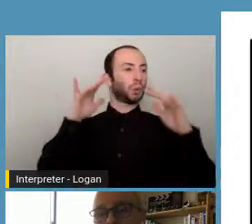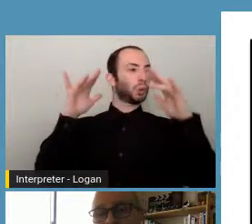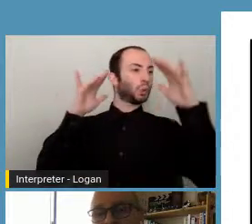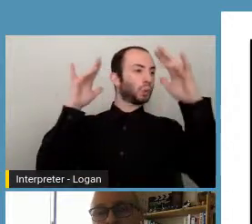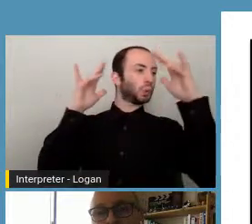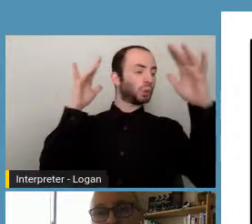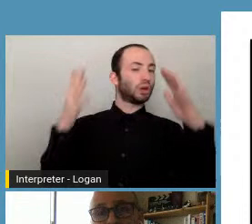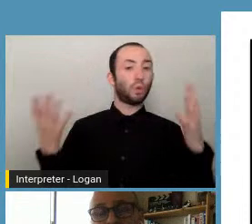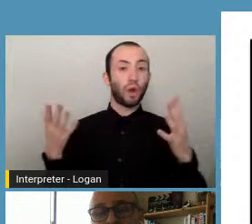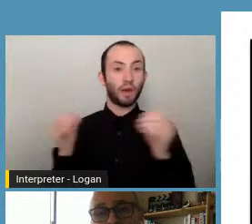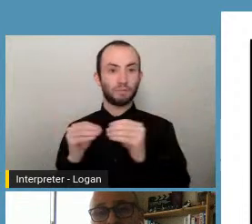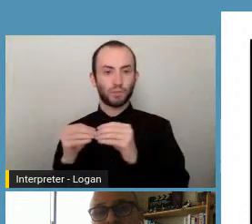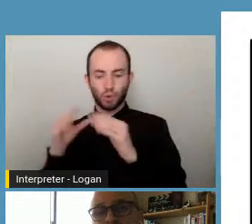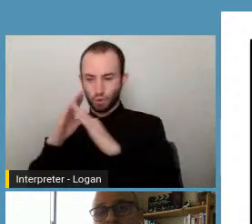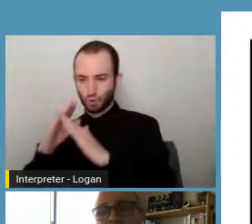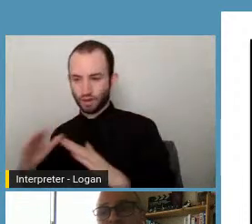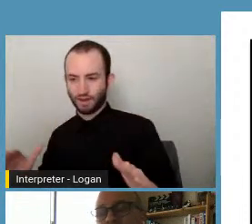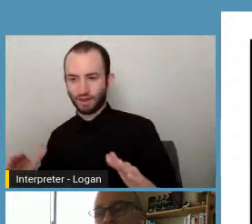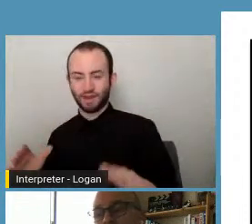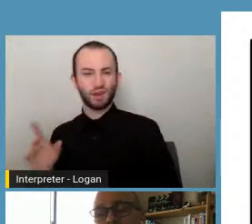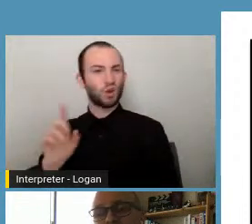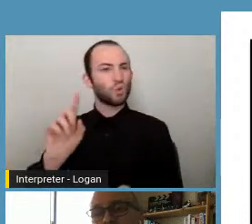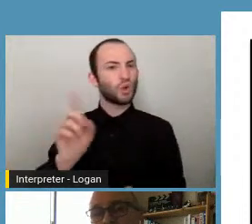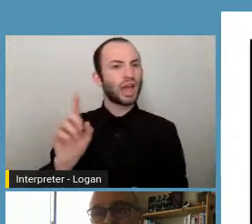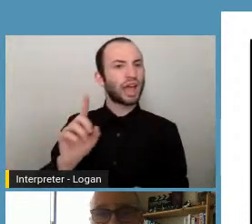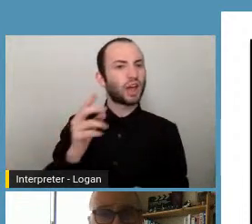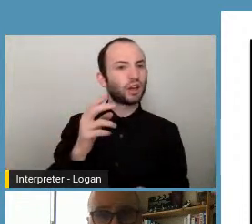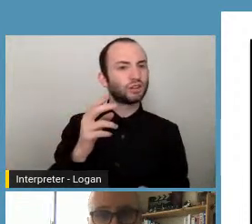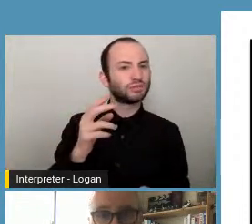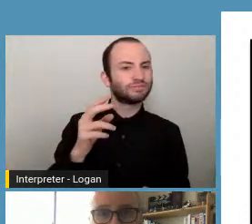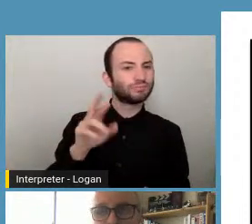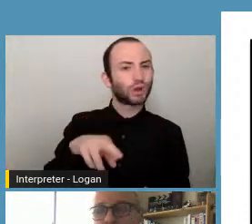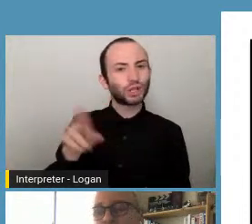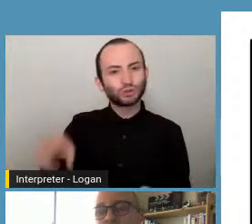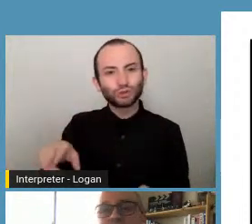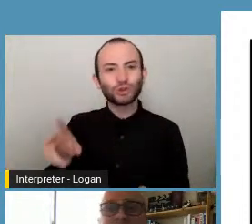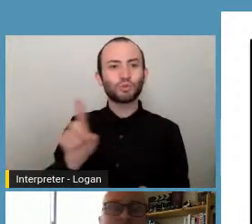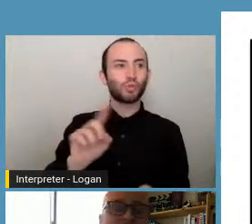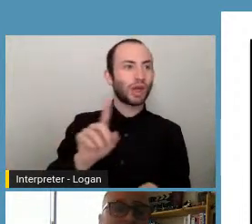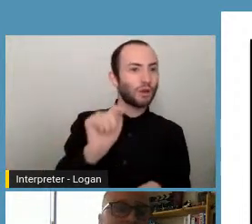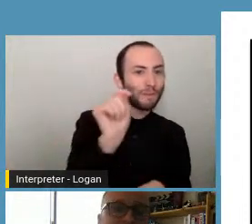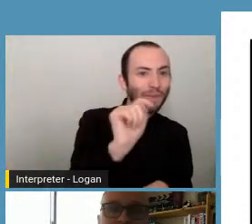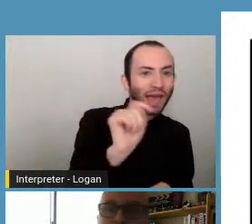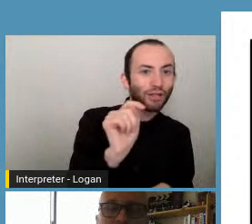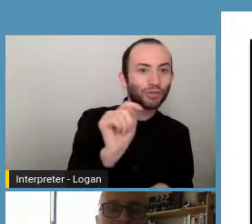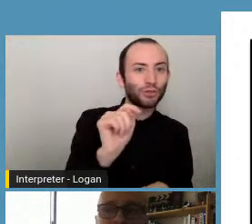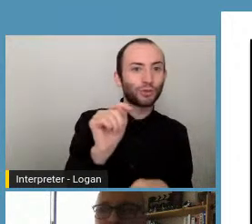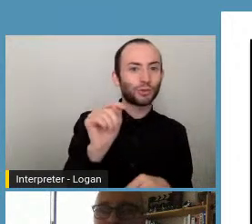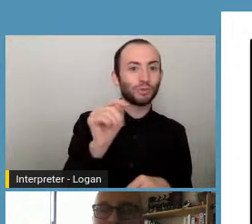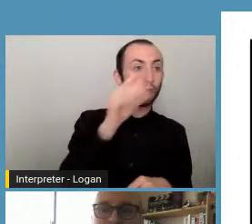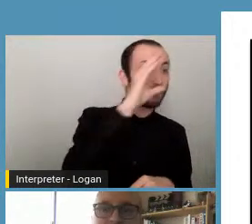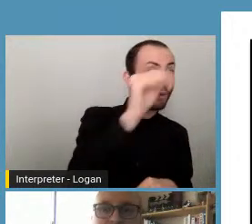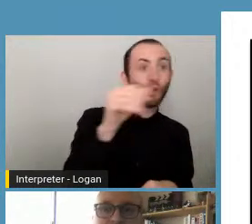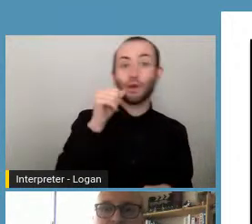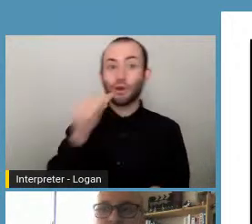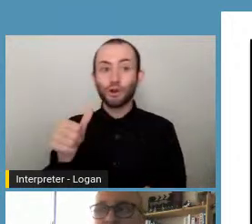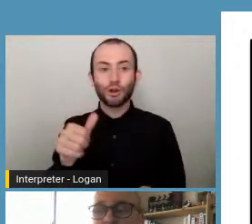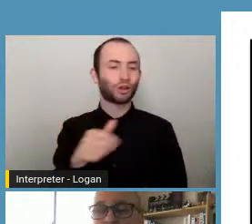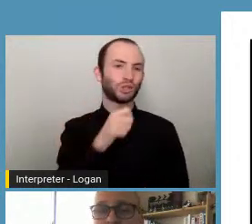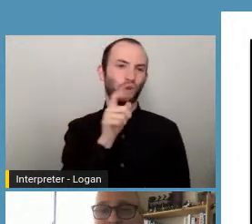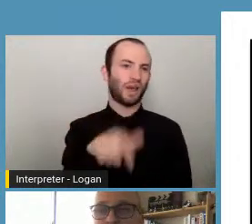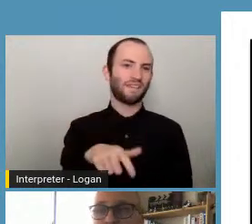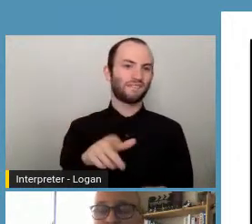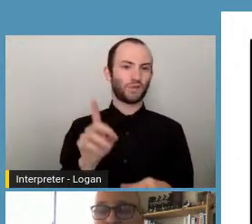spaces? Which restrooms have change tables? Are there gender neutral restrooms on site? What